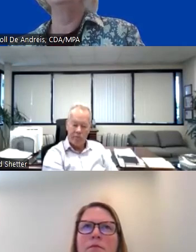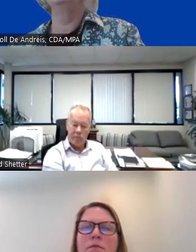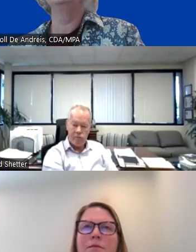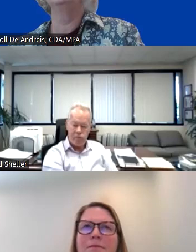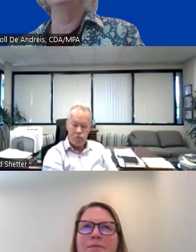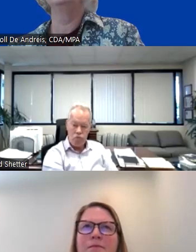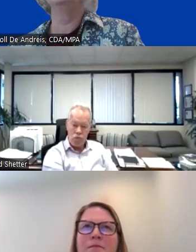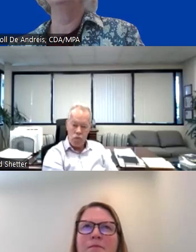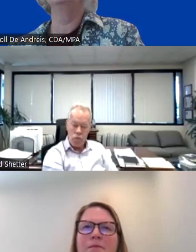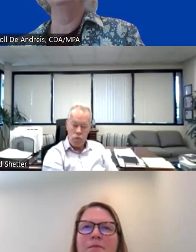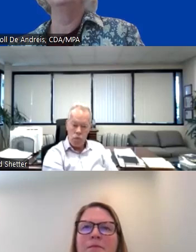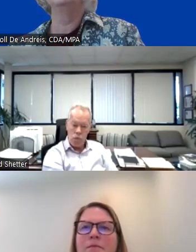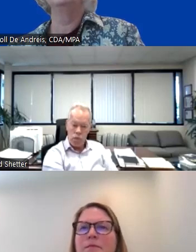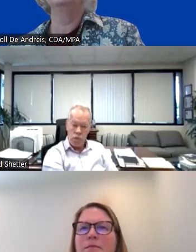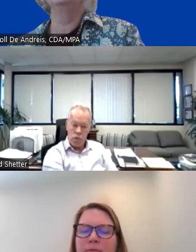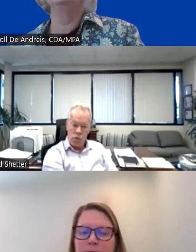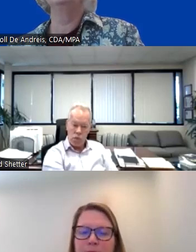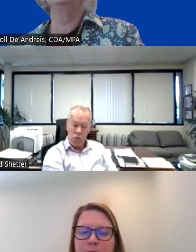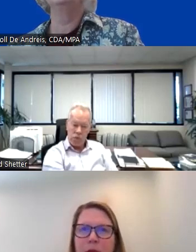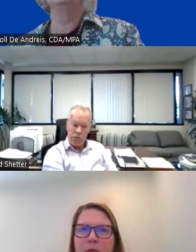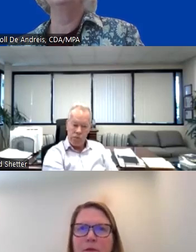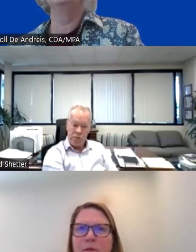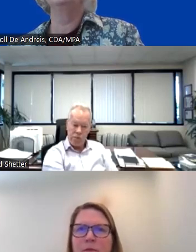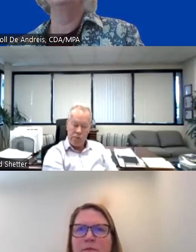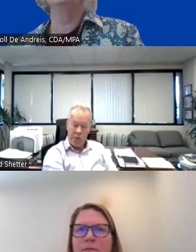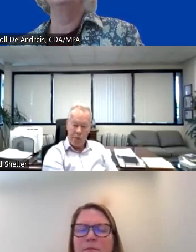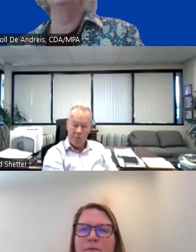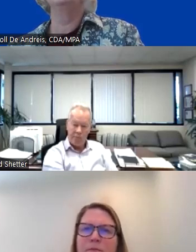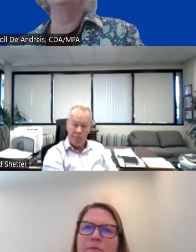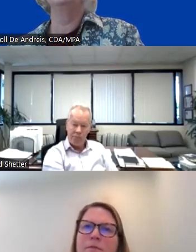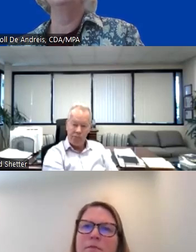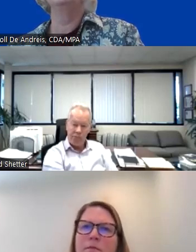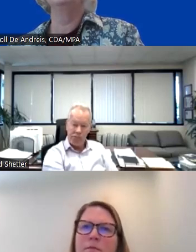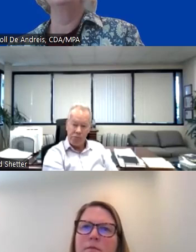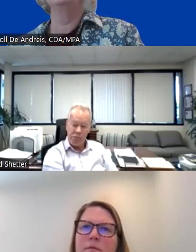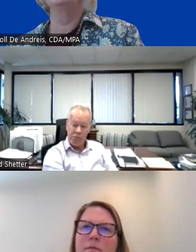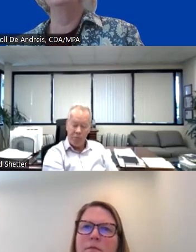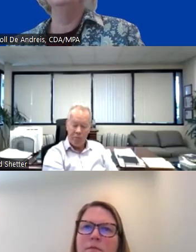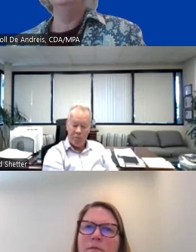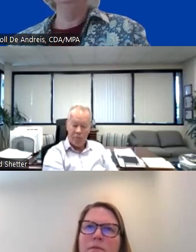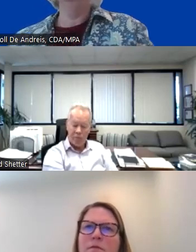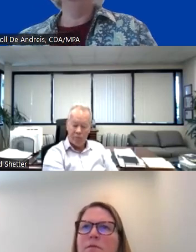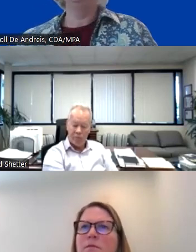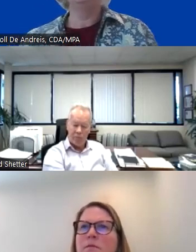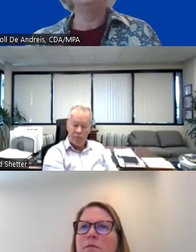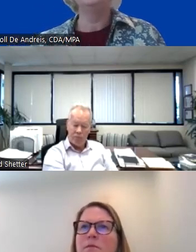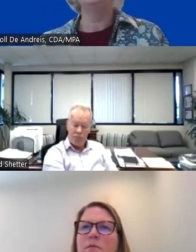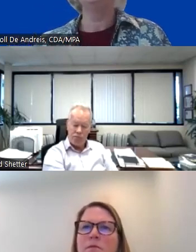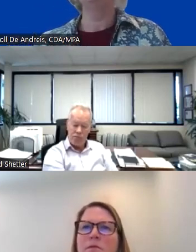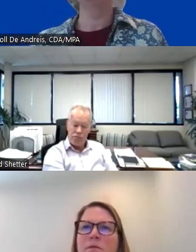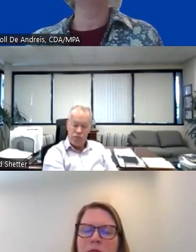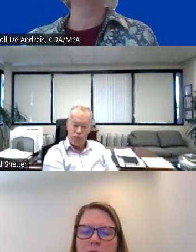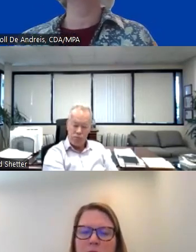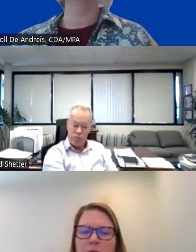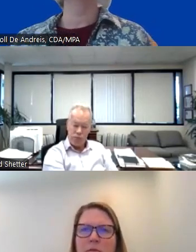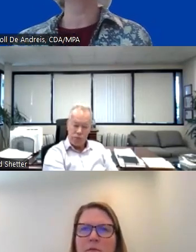and Jezebel and Mark and Wynn for putting together the materials and taking the time to inform